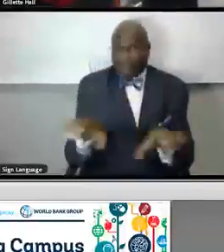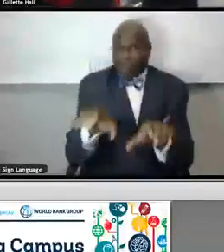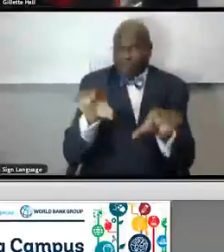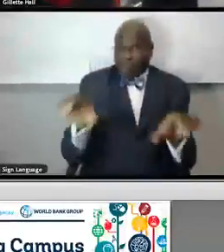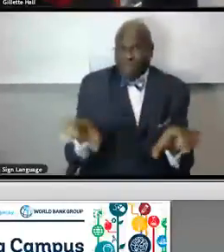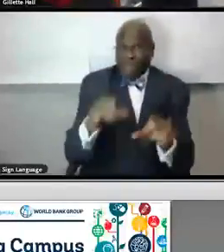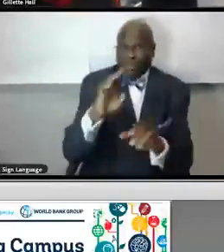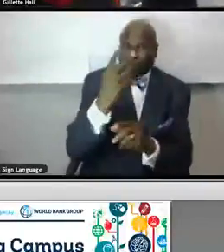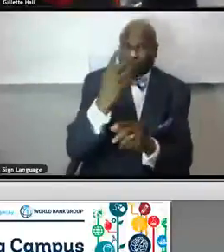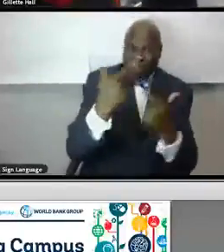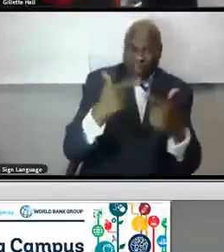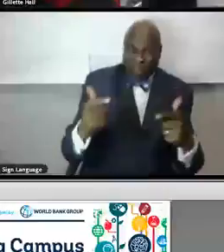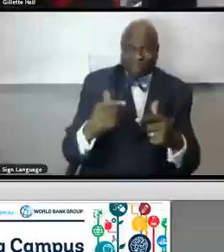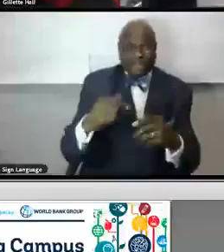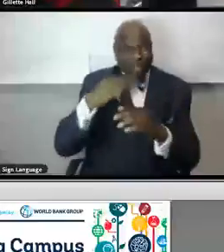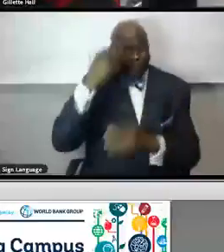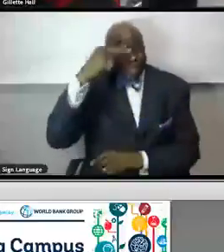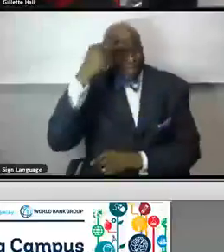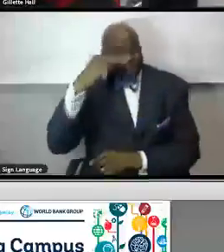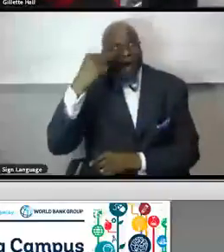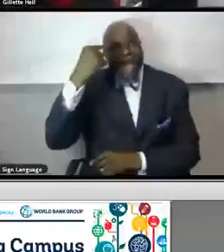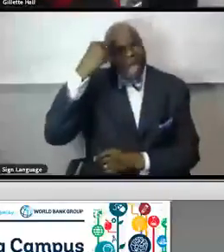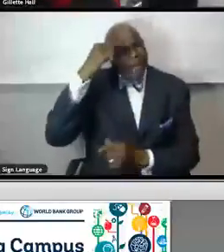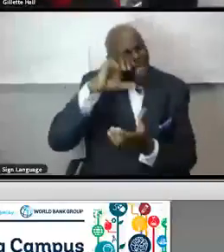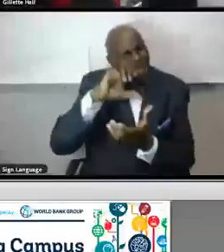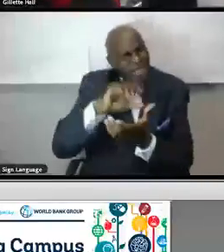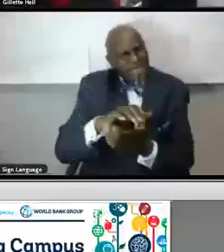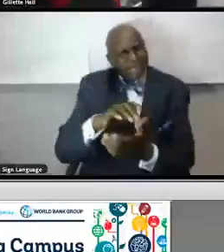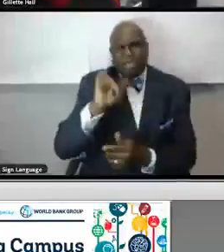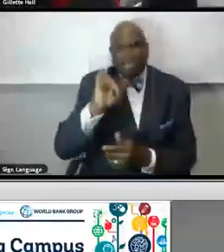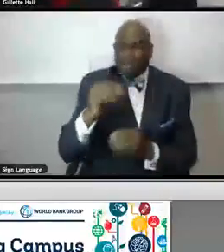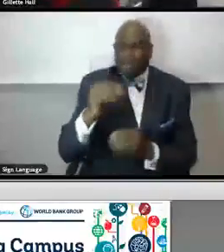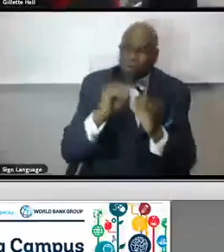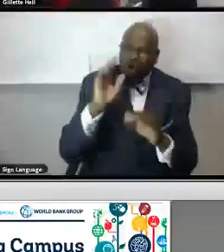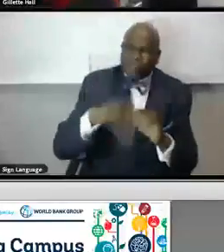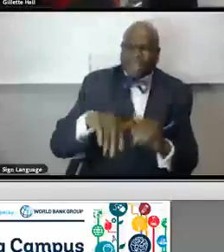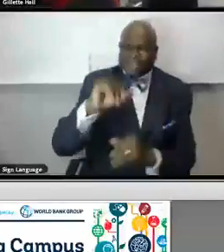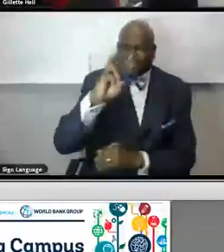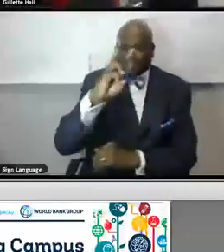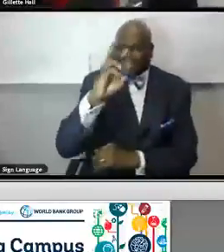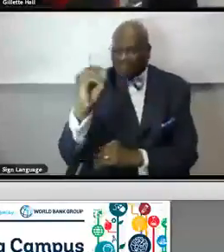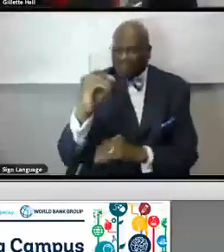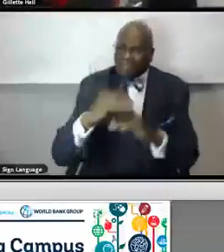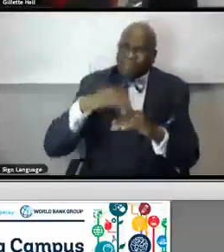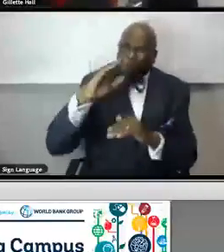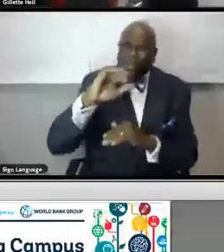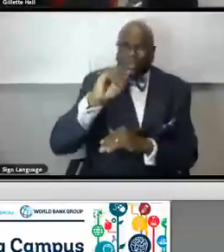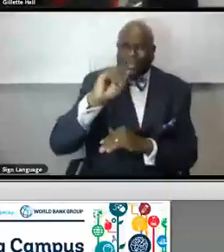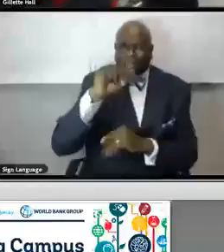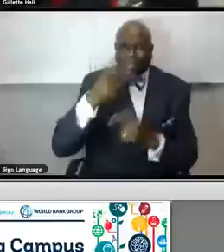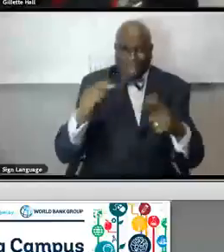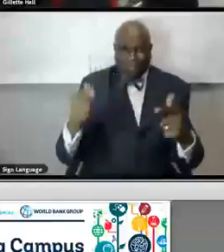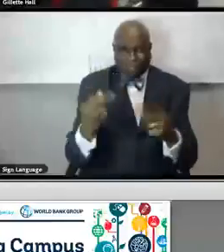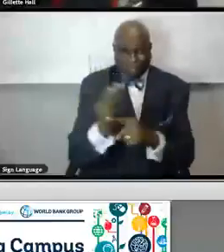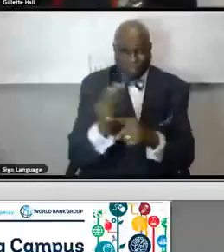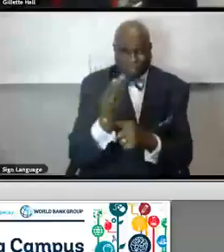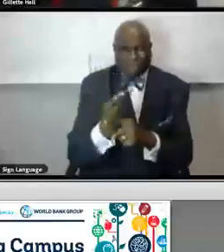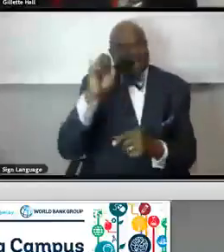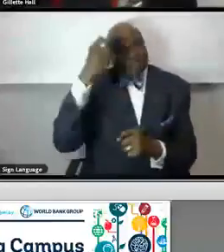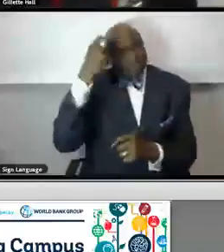it. In Mexico, I believe there are over 60 indigenous languages spoken, and the government